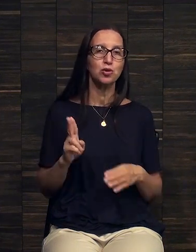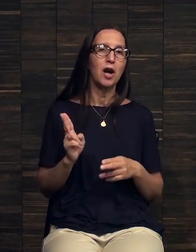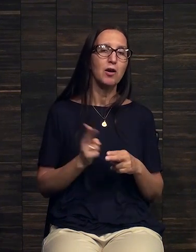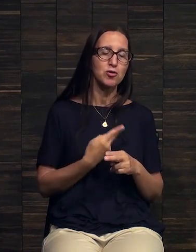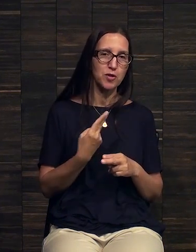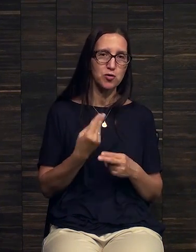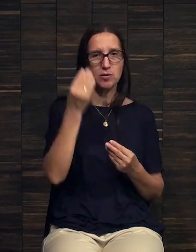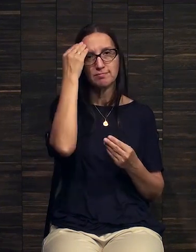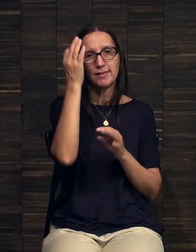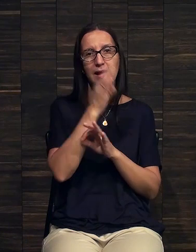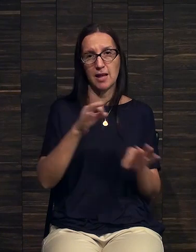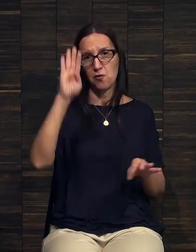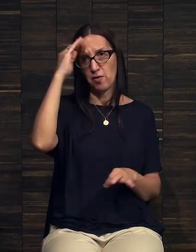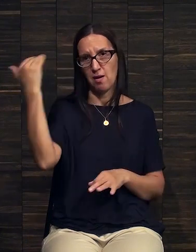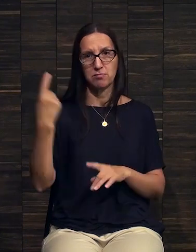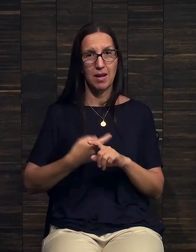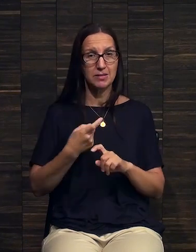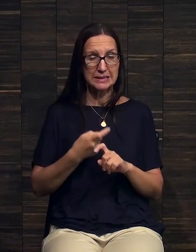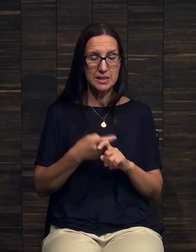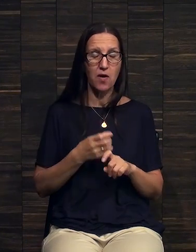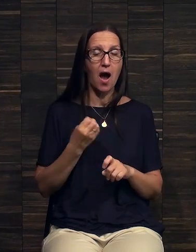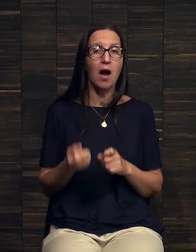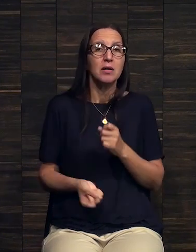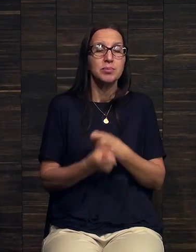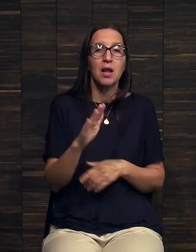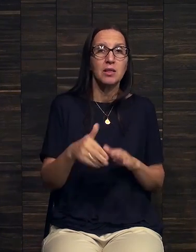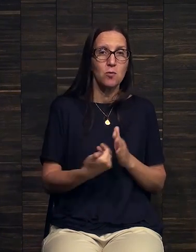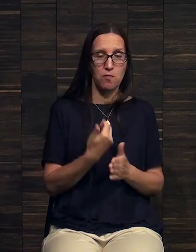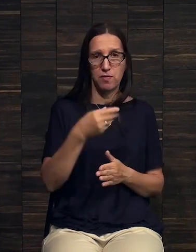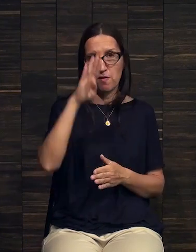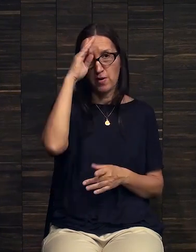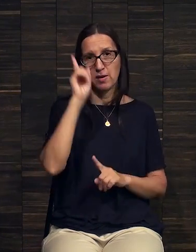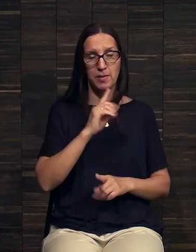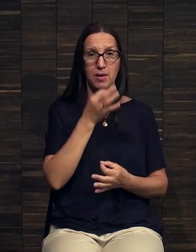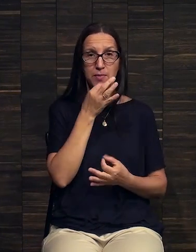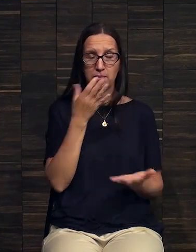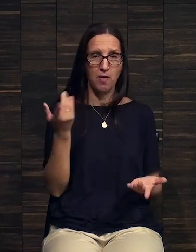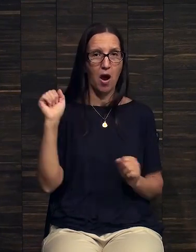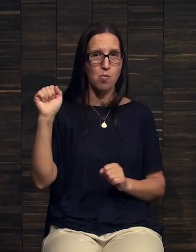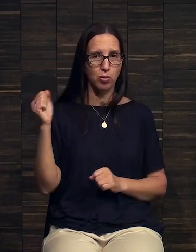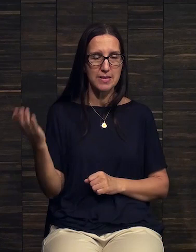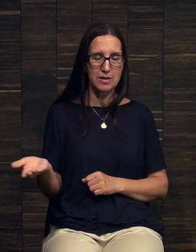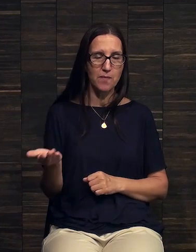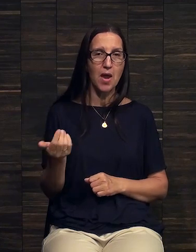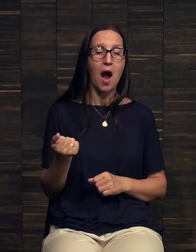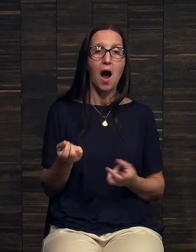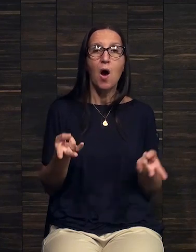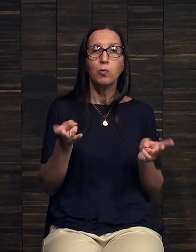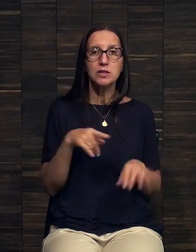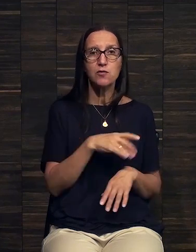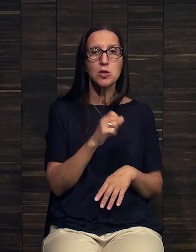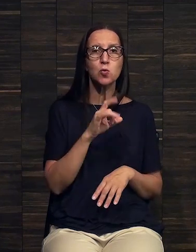And so Nazi is back in history, and there is no other ideal